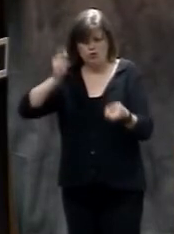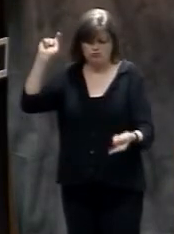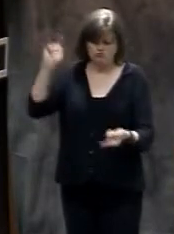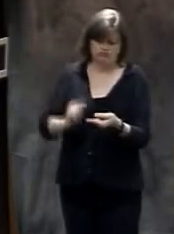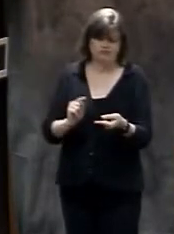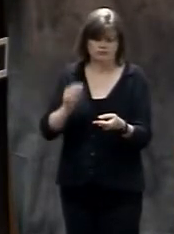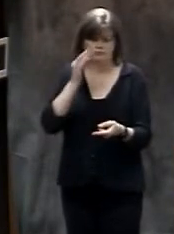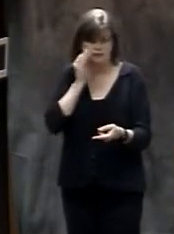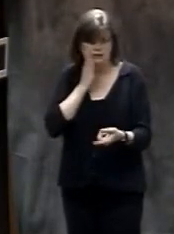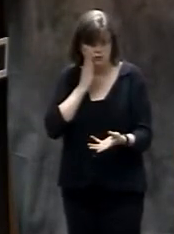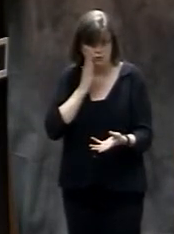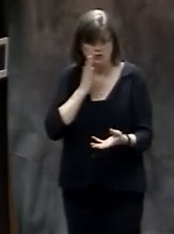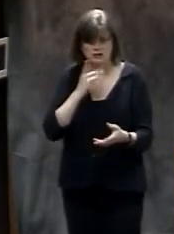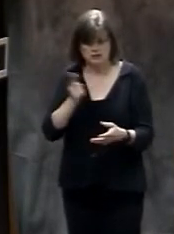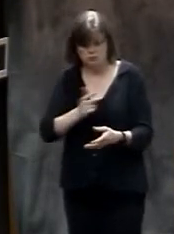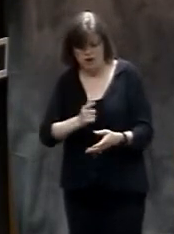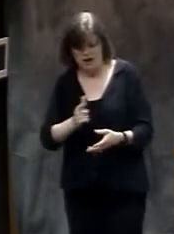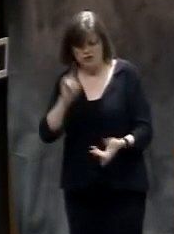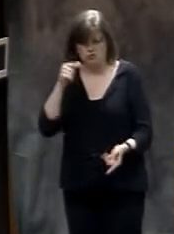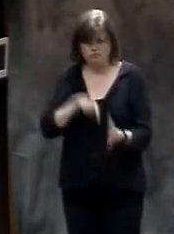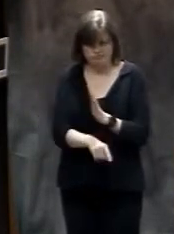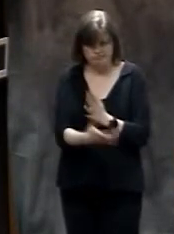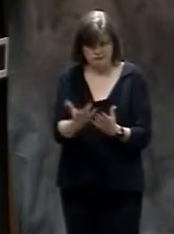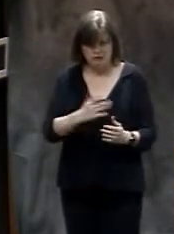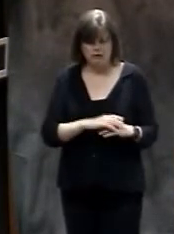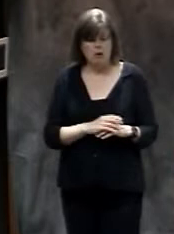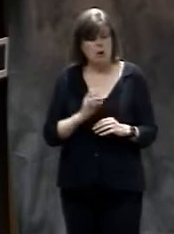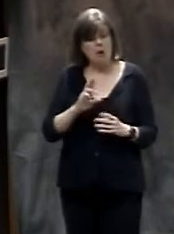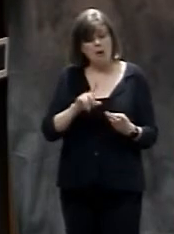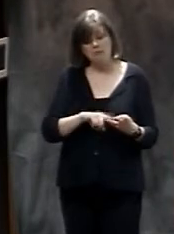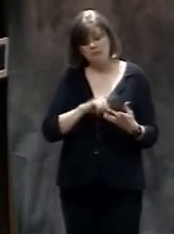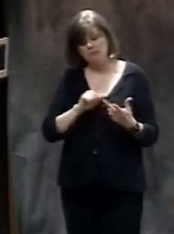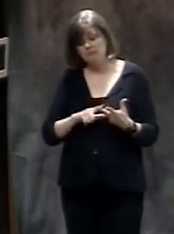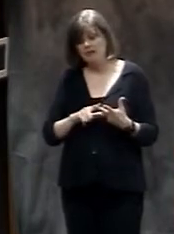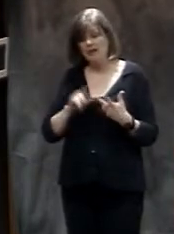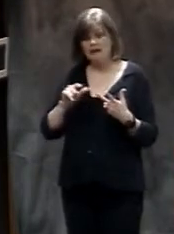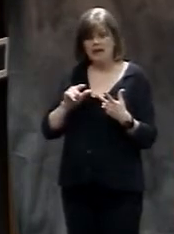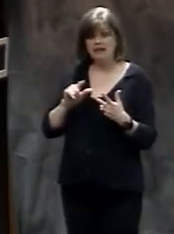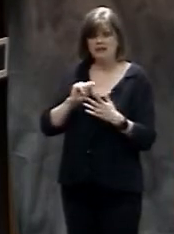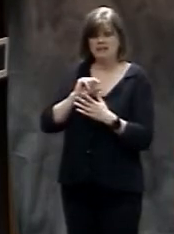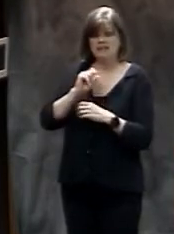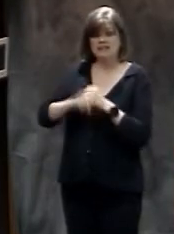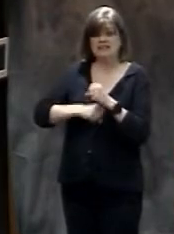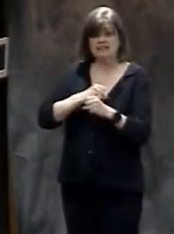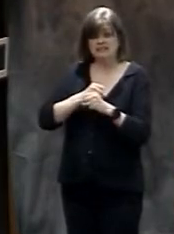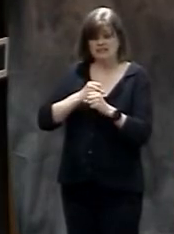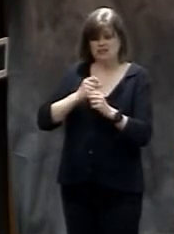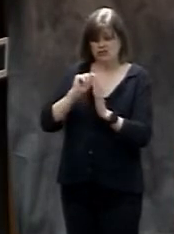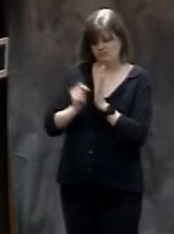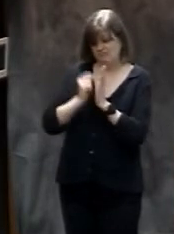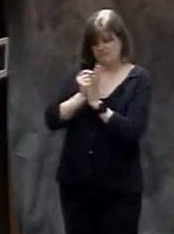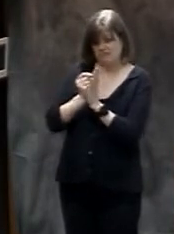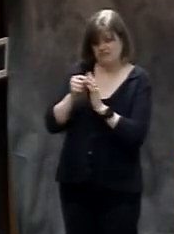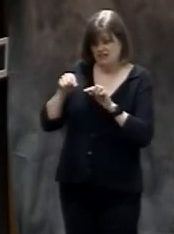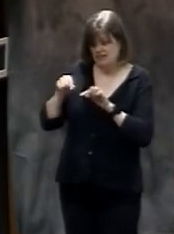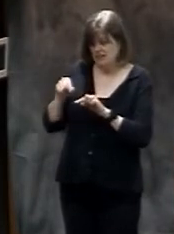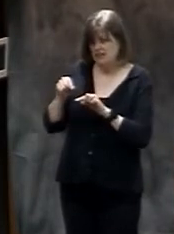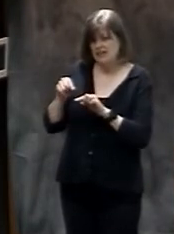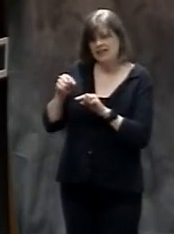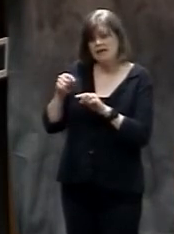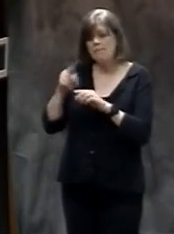maybe do a seasonal forecast of whether or not mosquito populations might rise in a given area, and